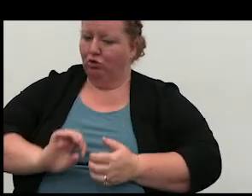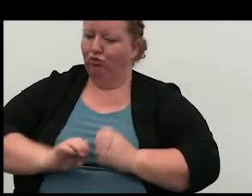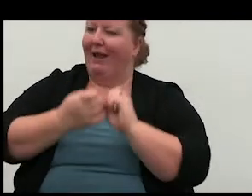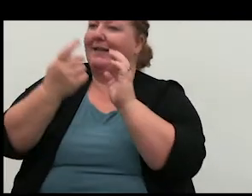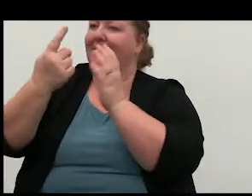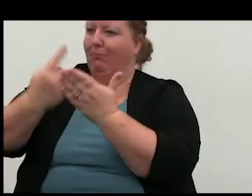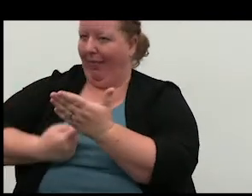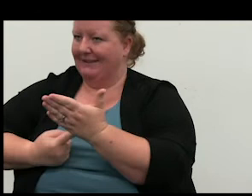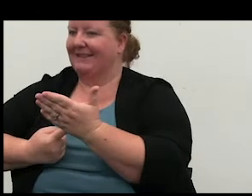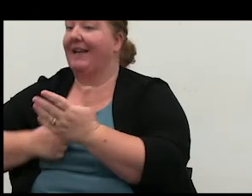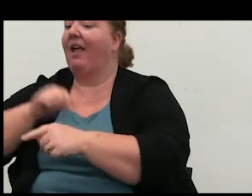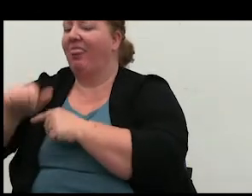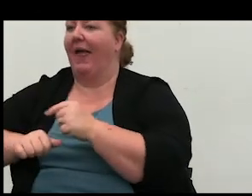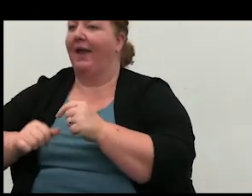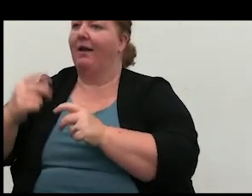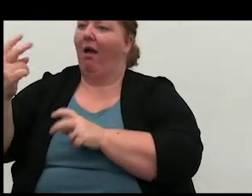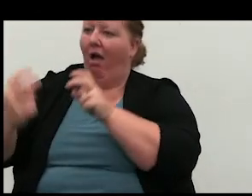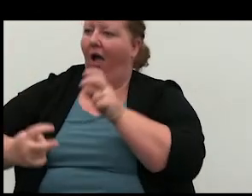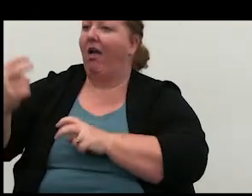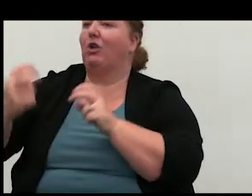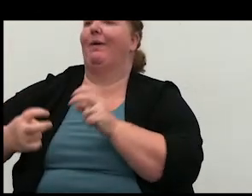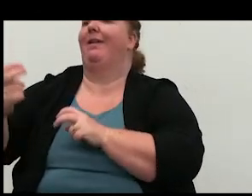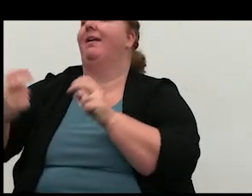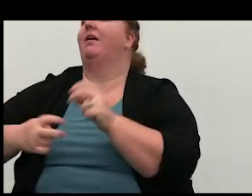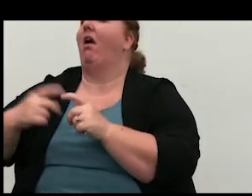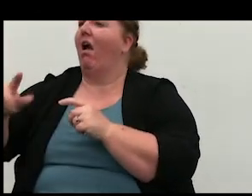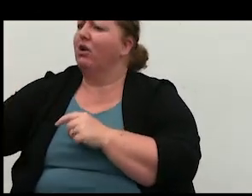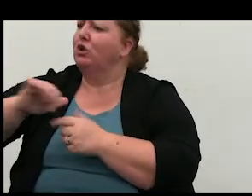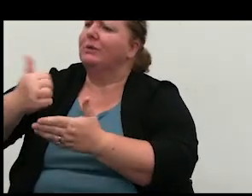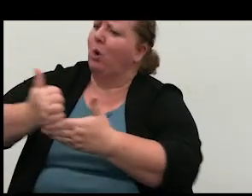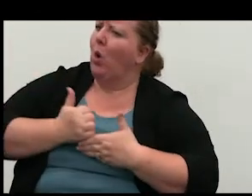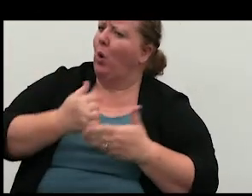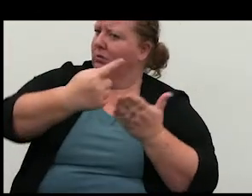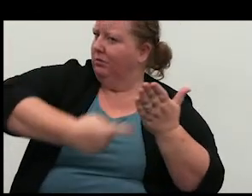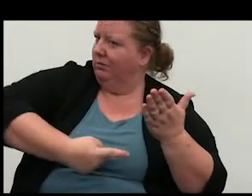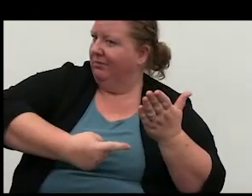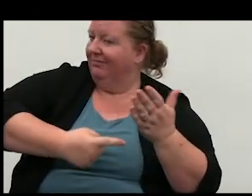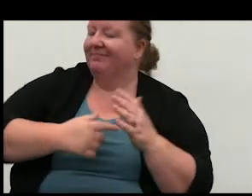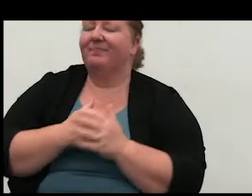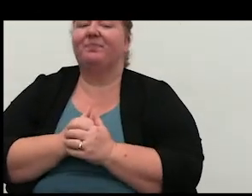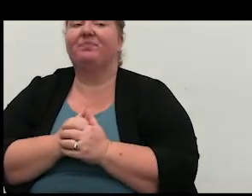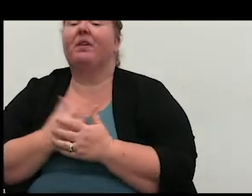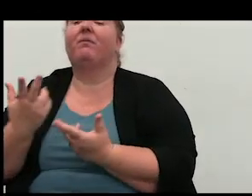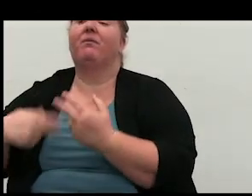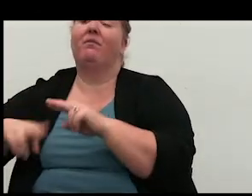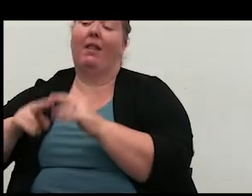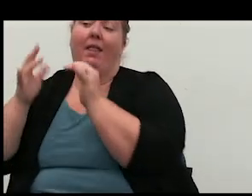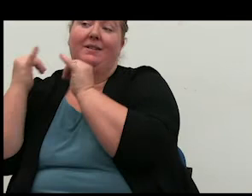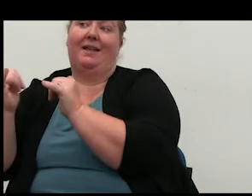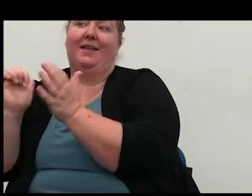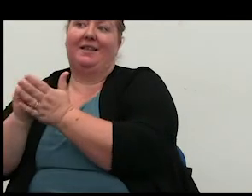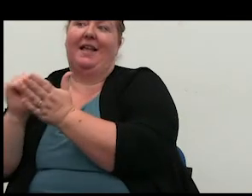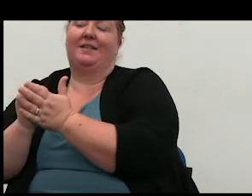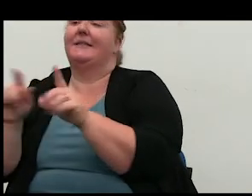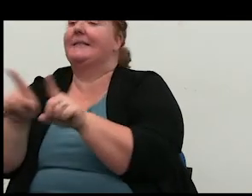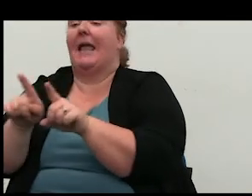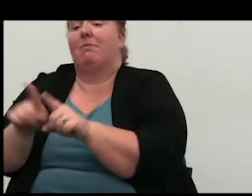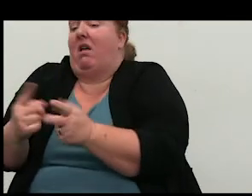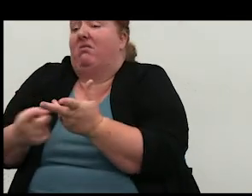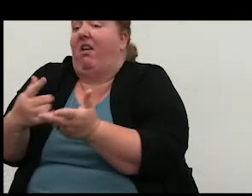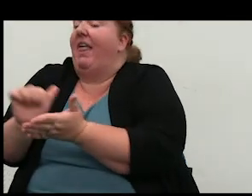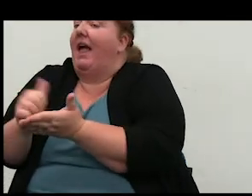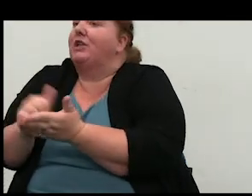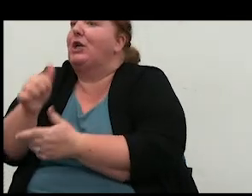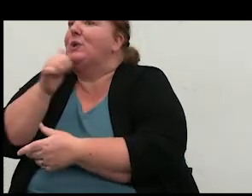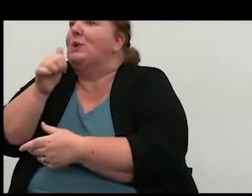policies, and then arguing with people that they should support you. And finally, test your ads the way you would in the other ads,